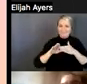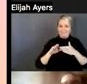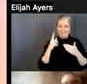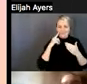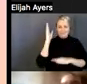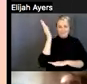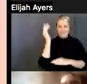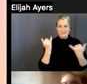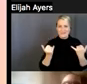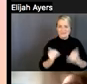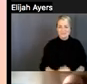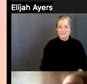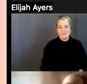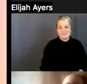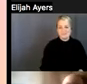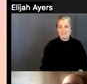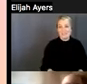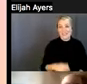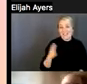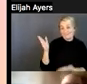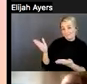And just gonna name, we're so happy that you're here.